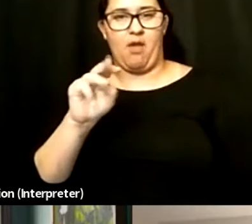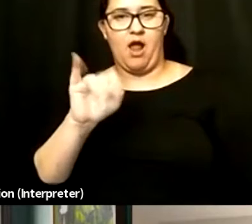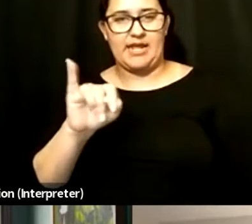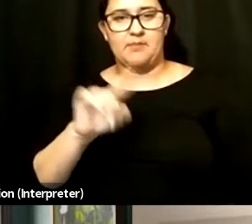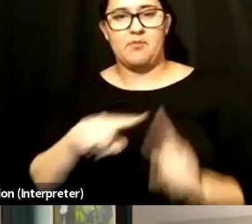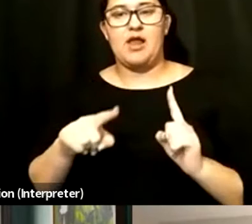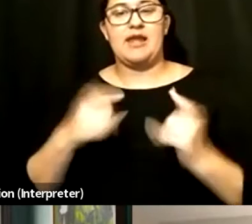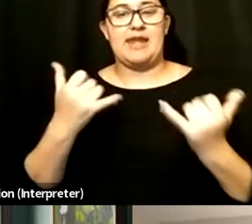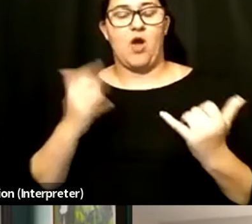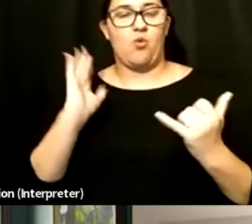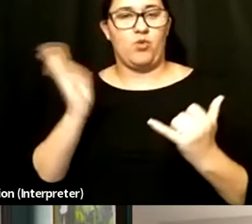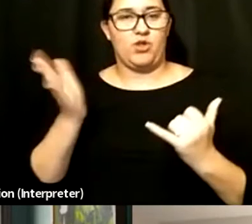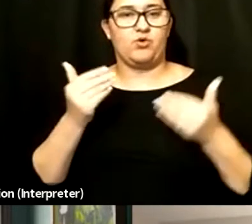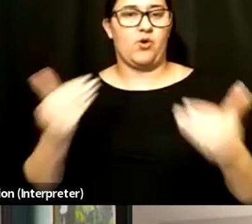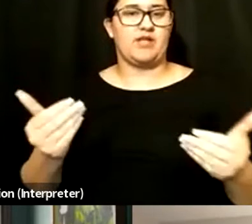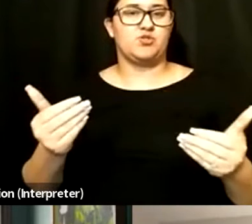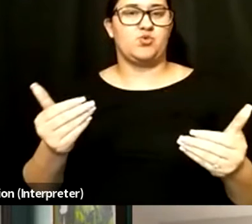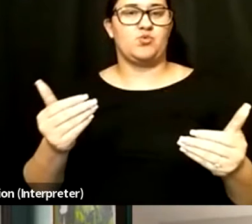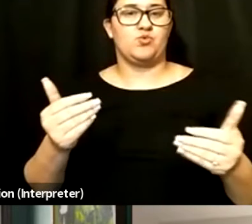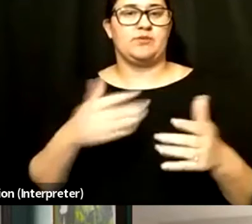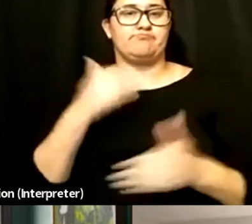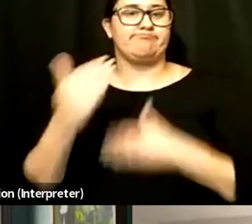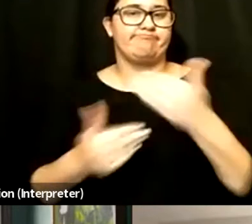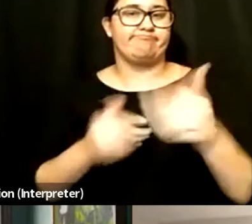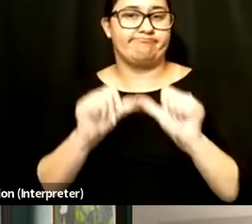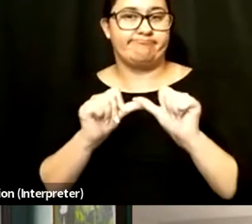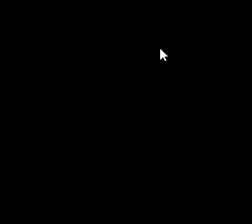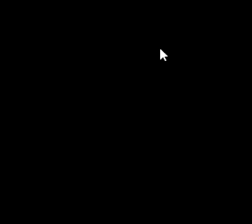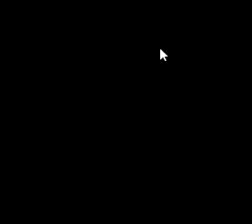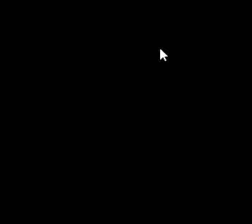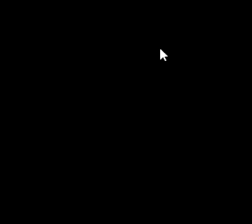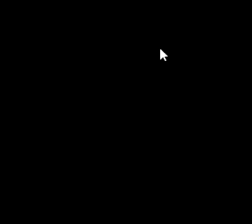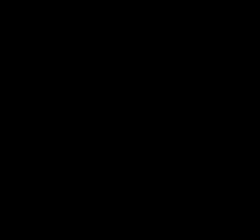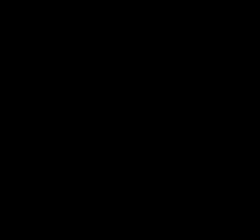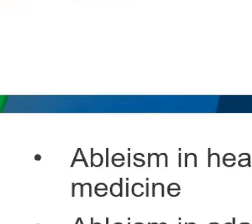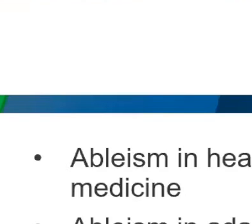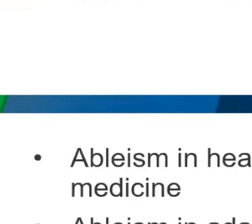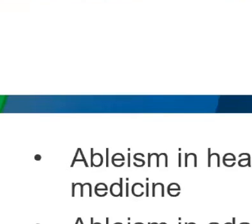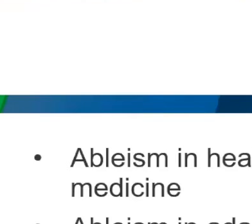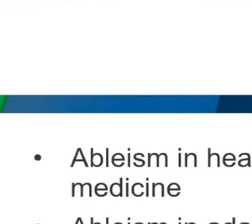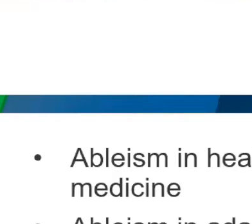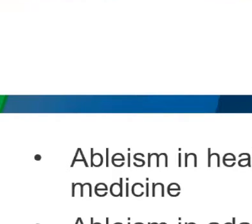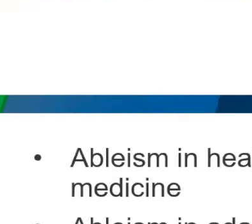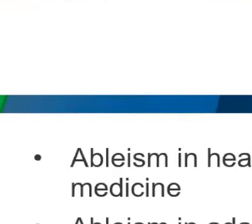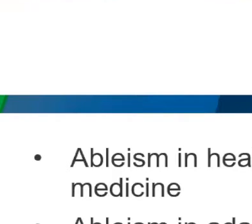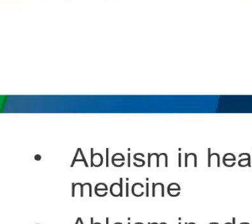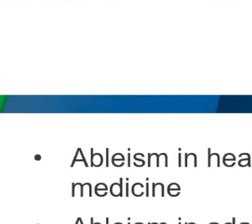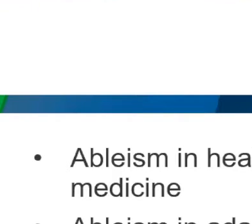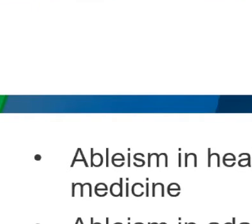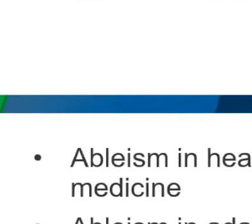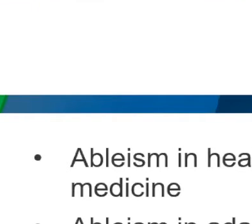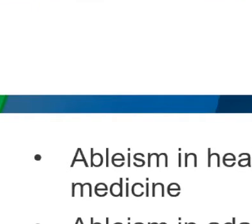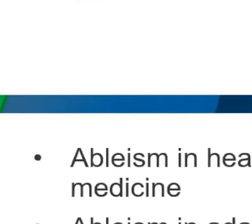going to move along in the conversation. And if we could get the next slide, please.